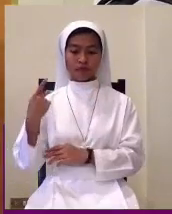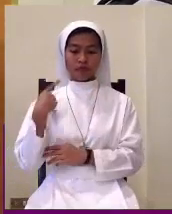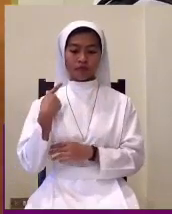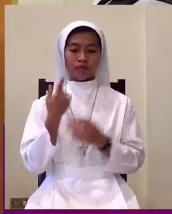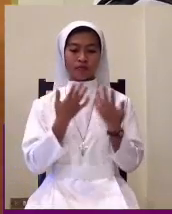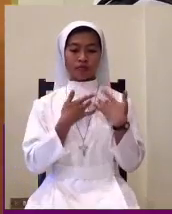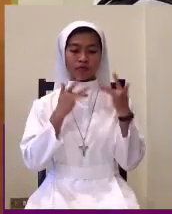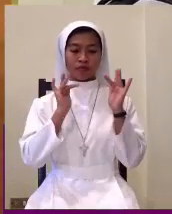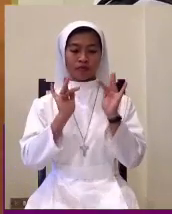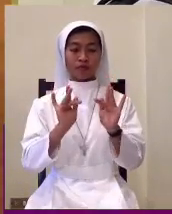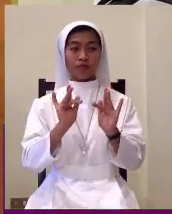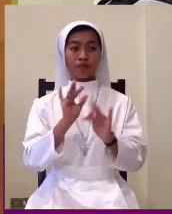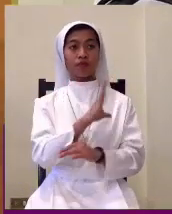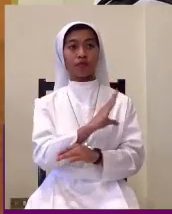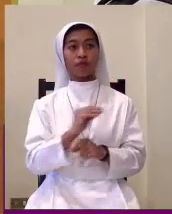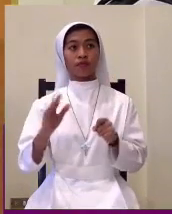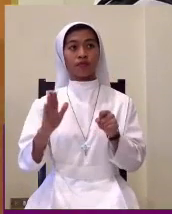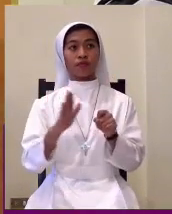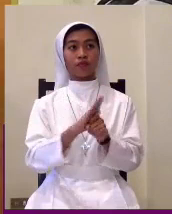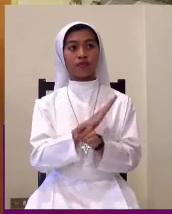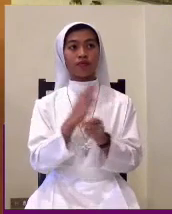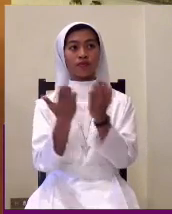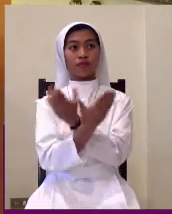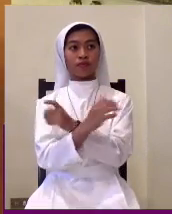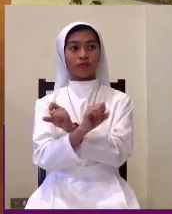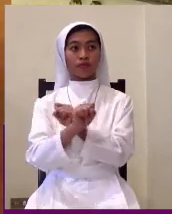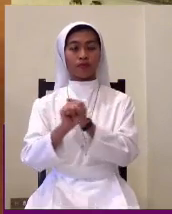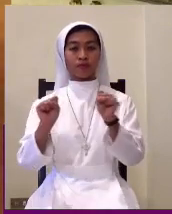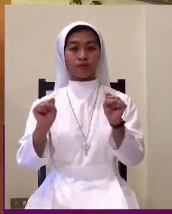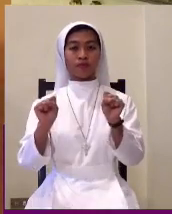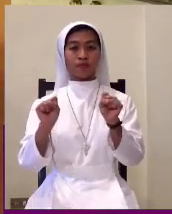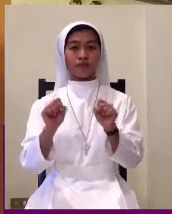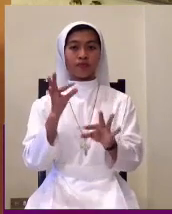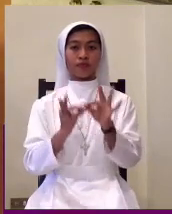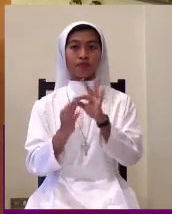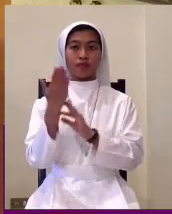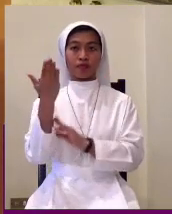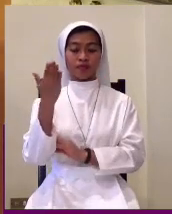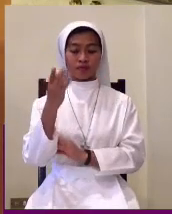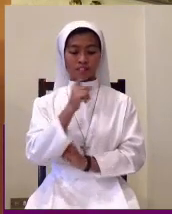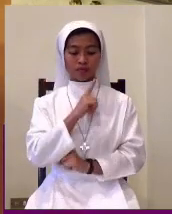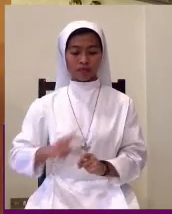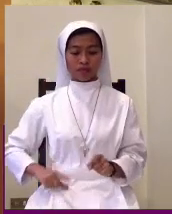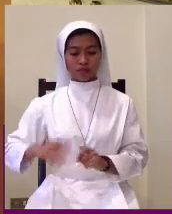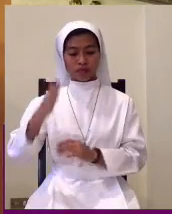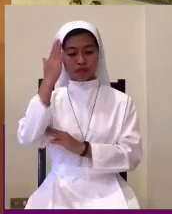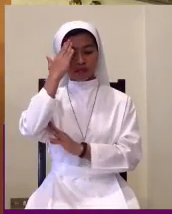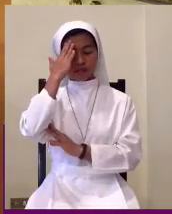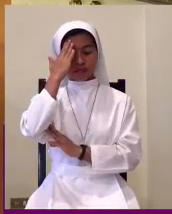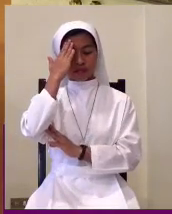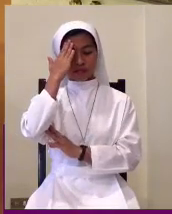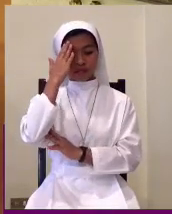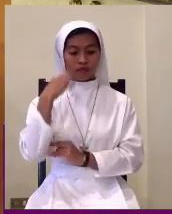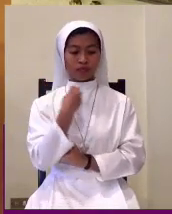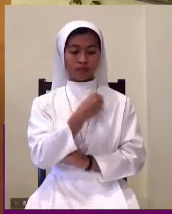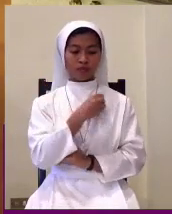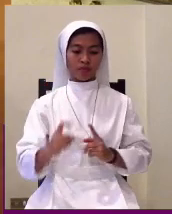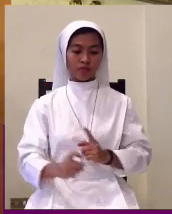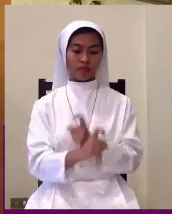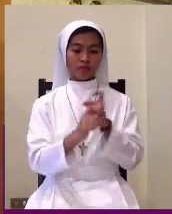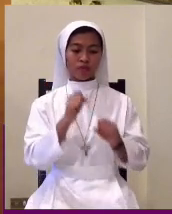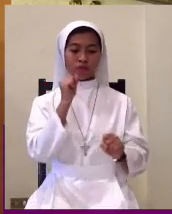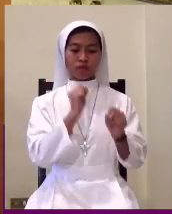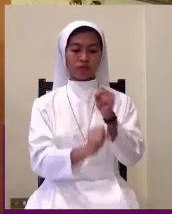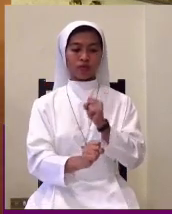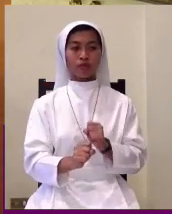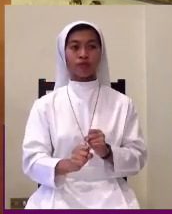and fullness of redemption. If you, O Lord, mark iniquities, Lord, who can